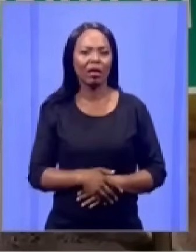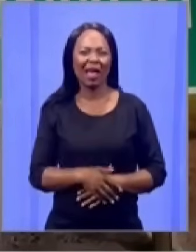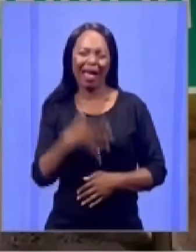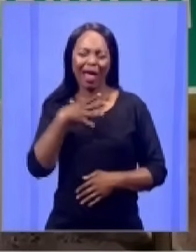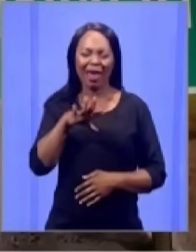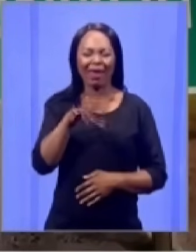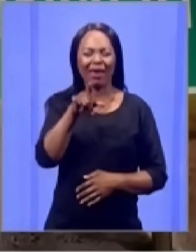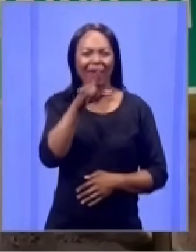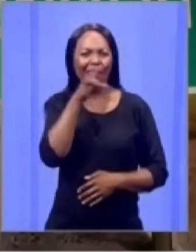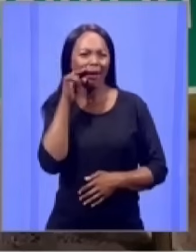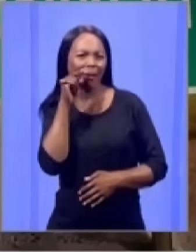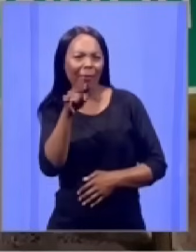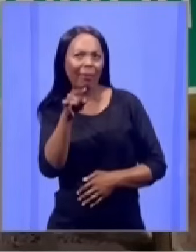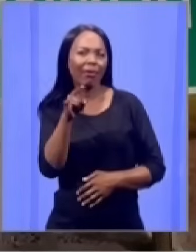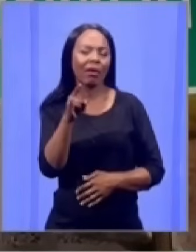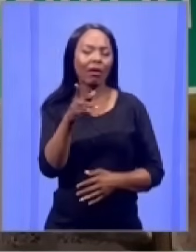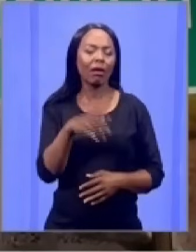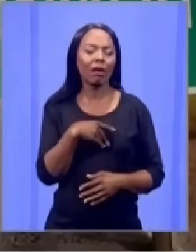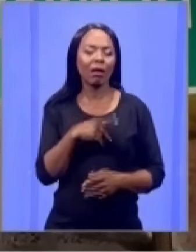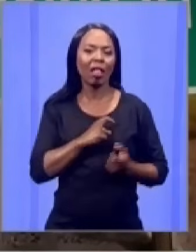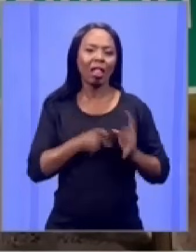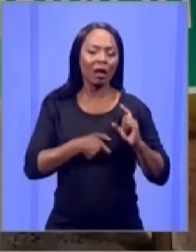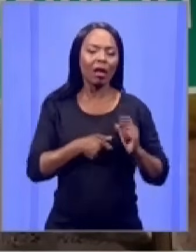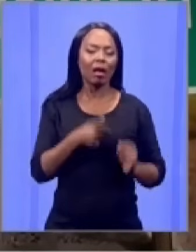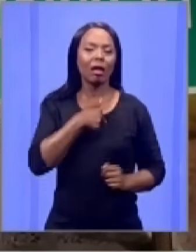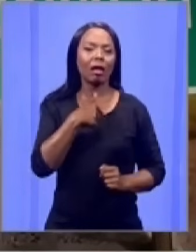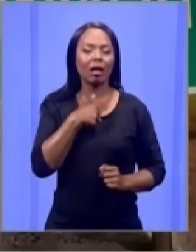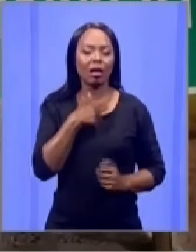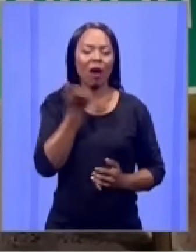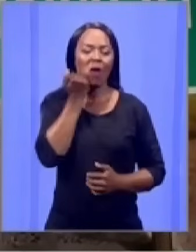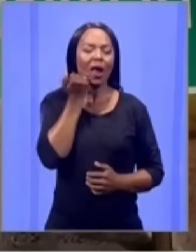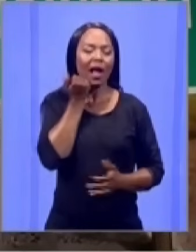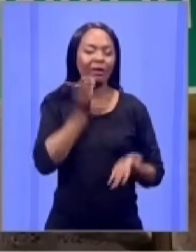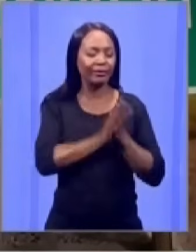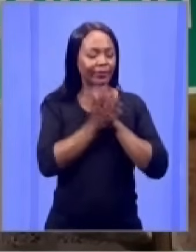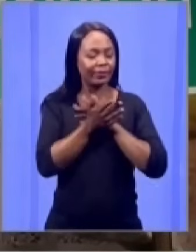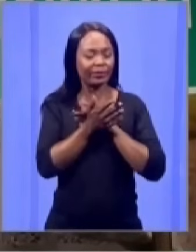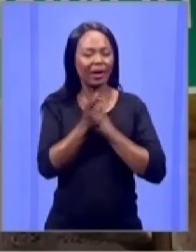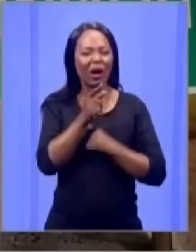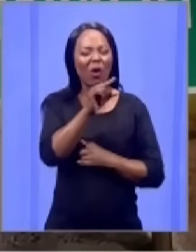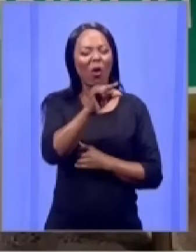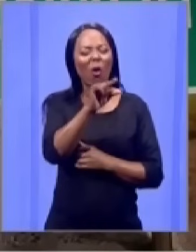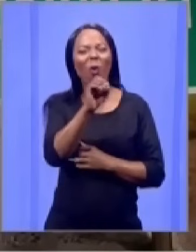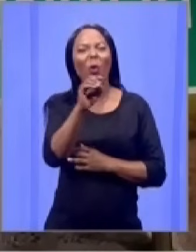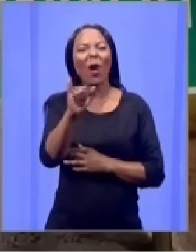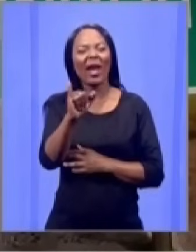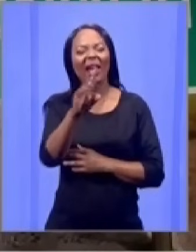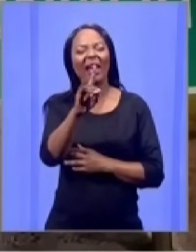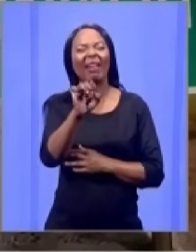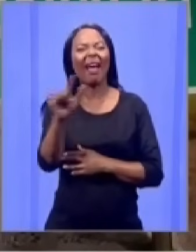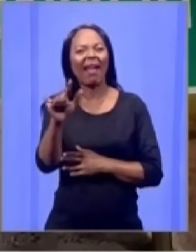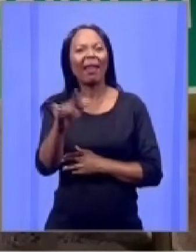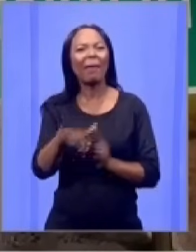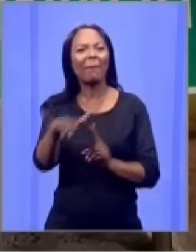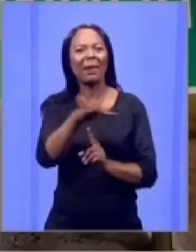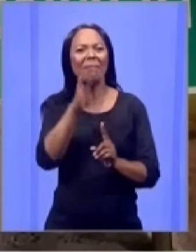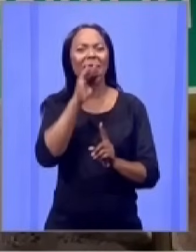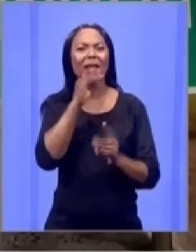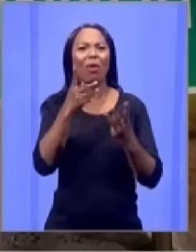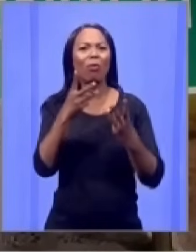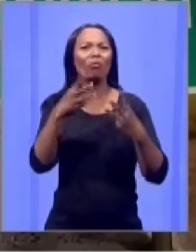gore le nkgoba marapo gate ke fordwala mo tikologo e ke dulang mo gone gore ka mantswe a mangwe re mo